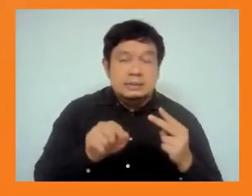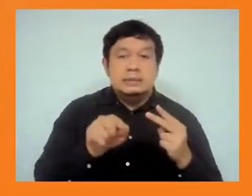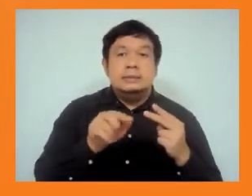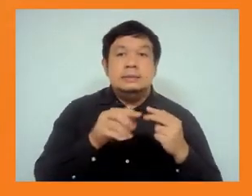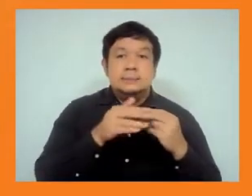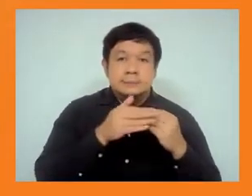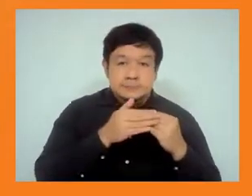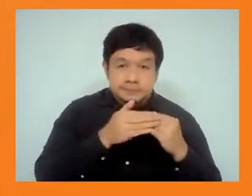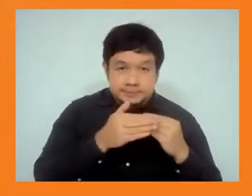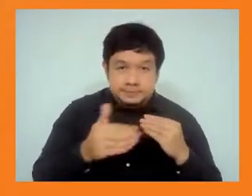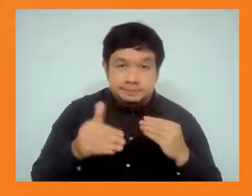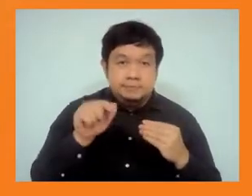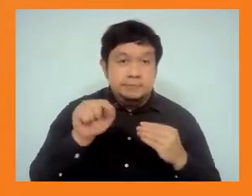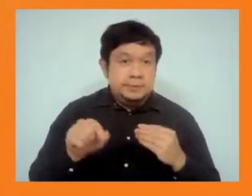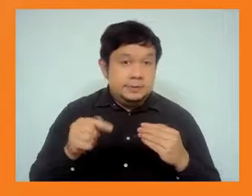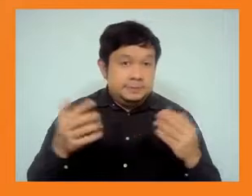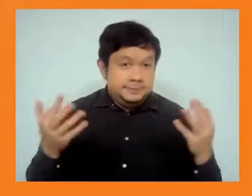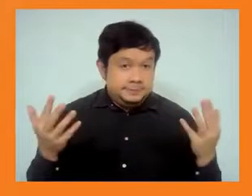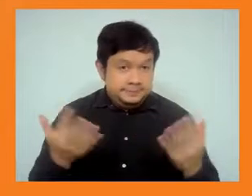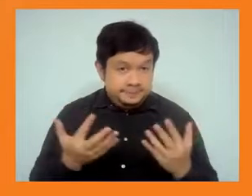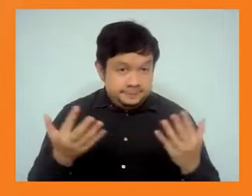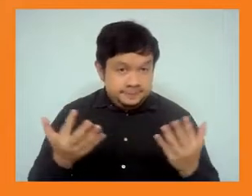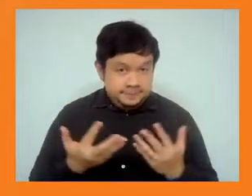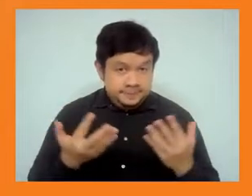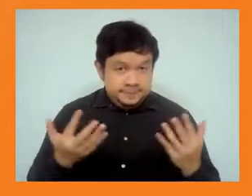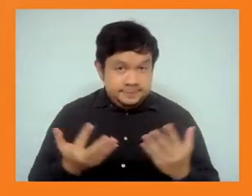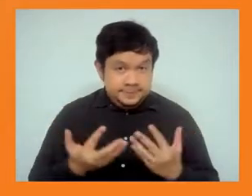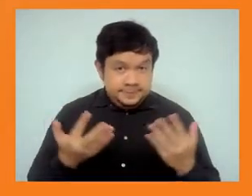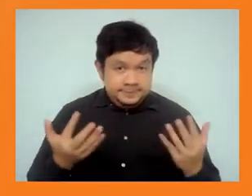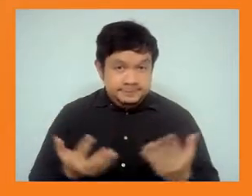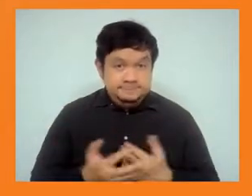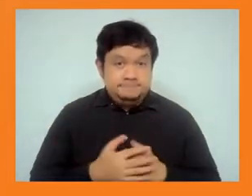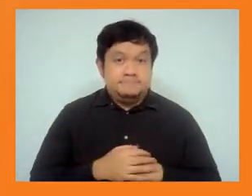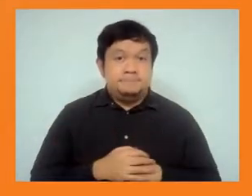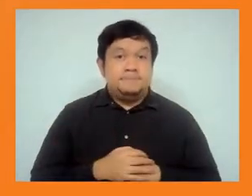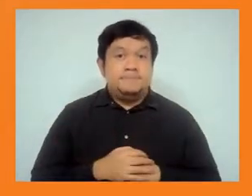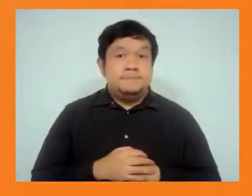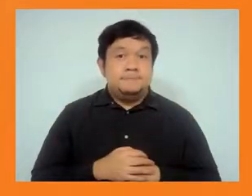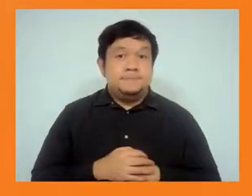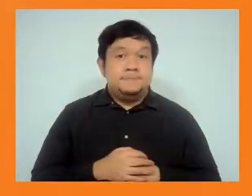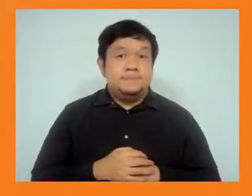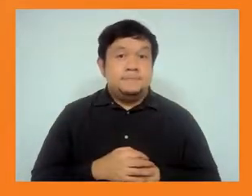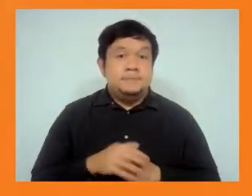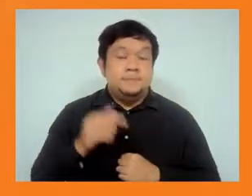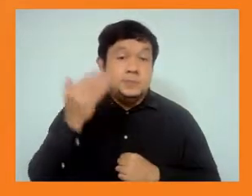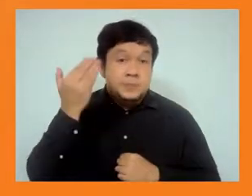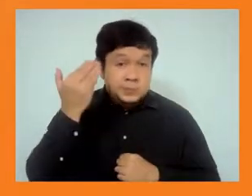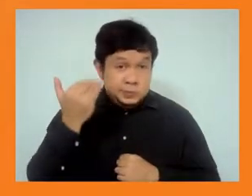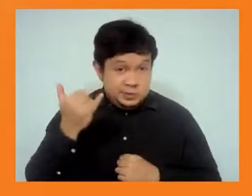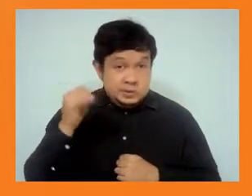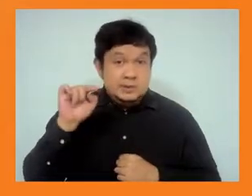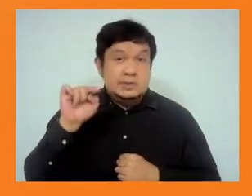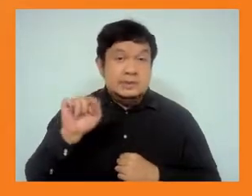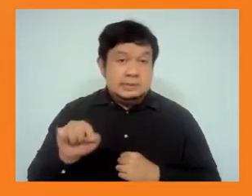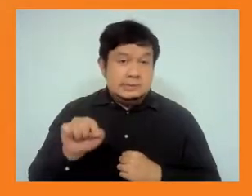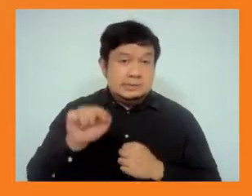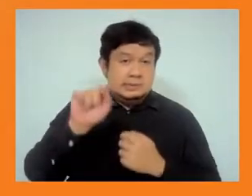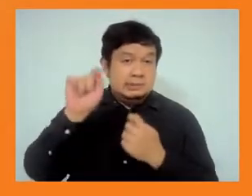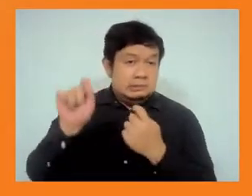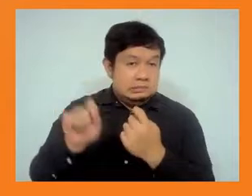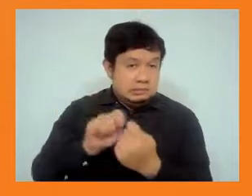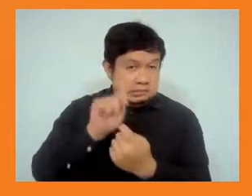flooded. And was clearly unprepared for this flooding. The city's encroached stormwater drainage